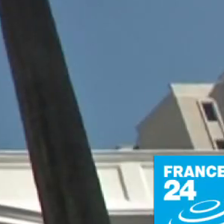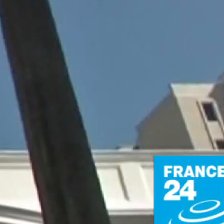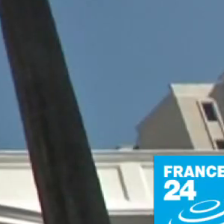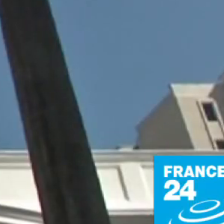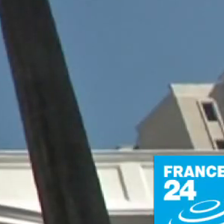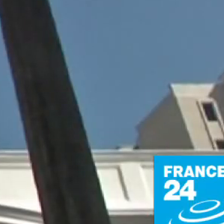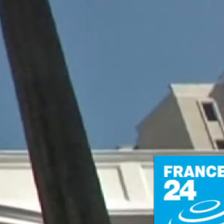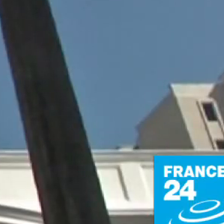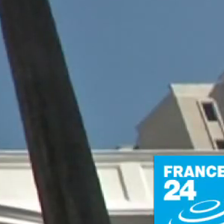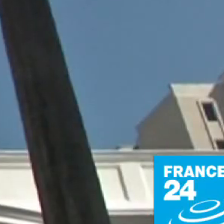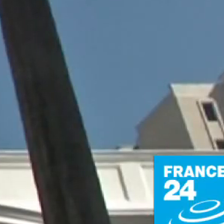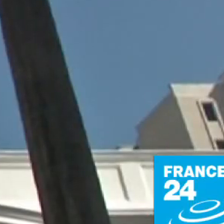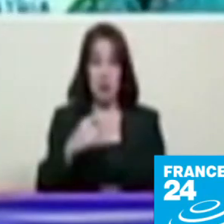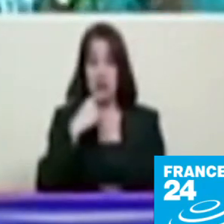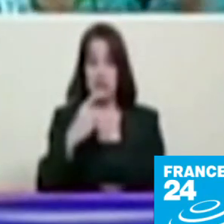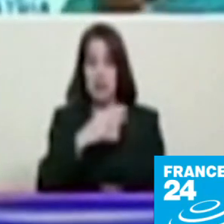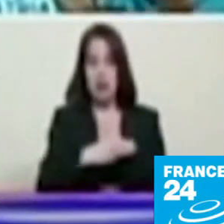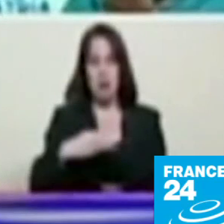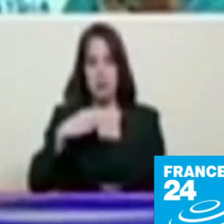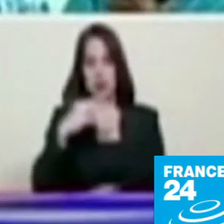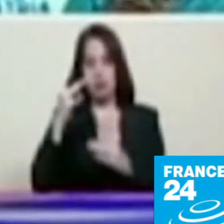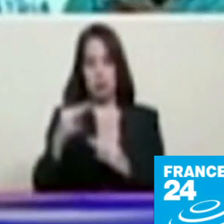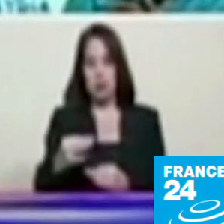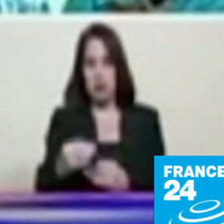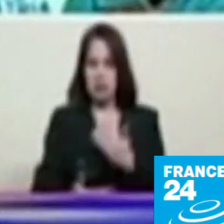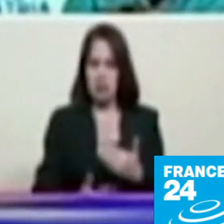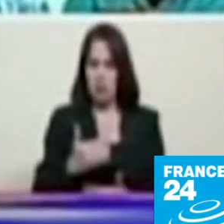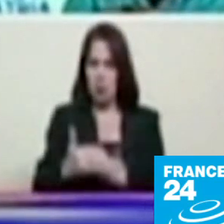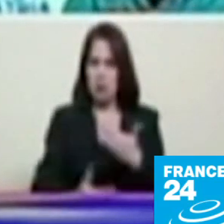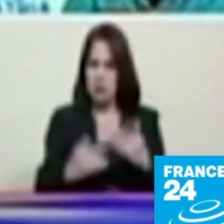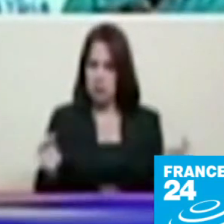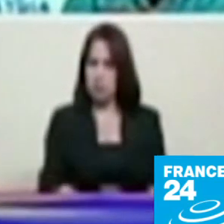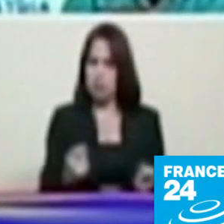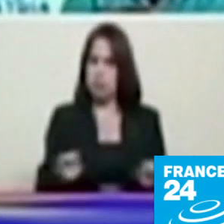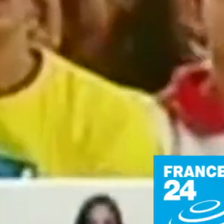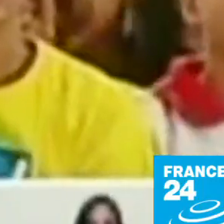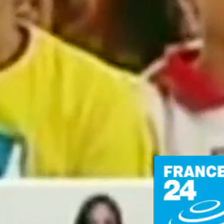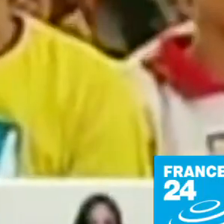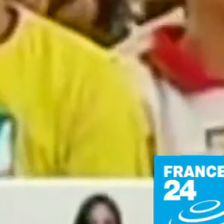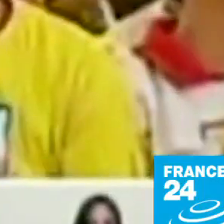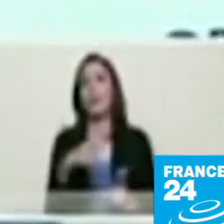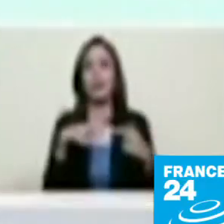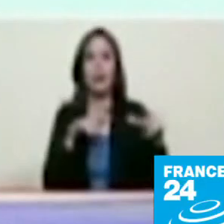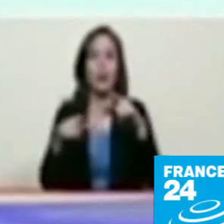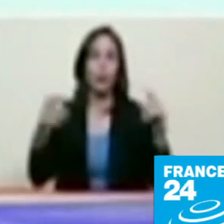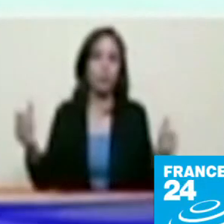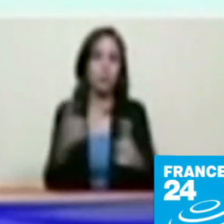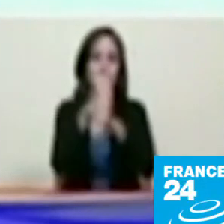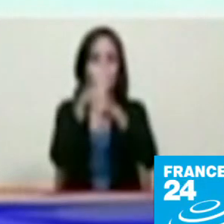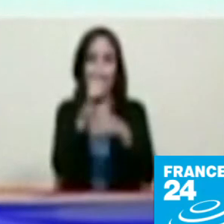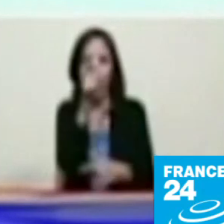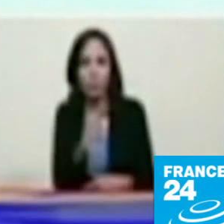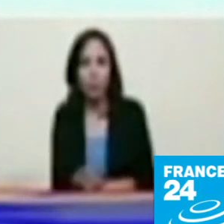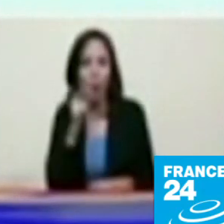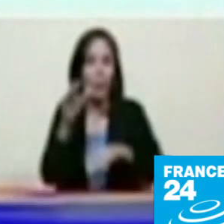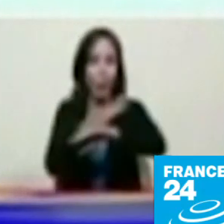opposition's inability to remove Maduro. The Venezuelan president has sidelined the opposition-controlled National Assembly, creating